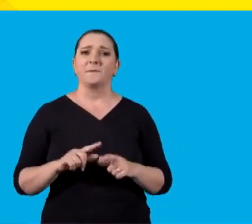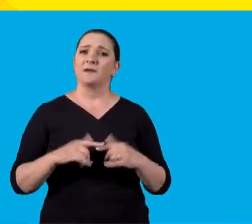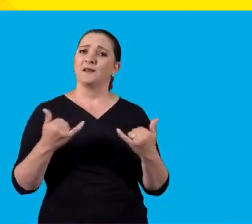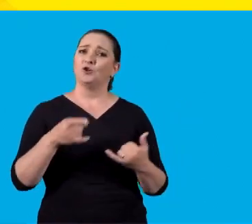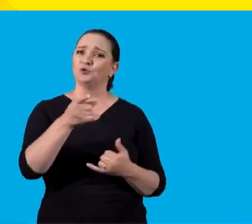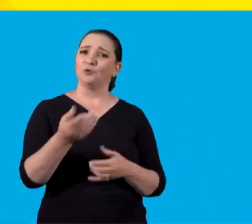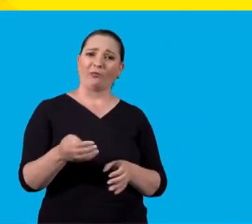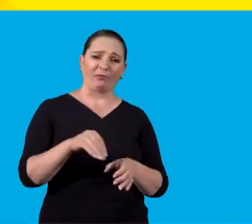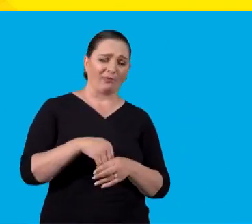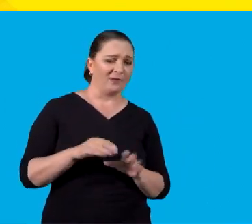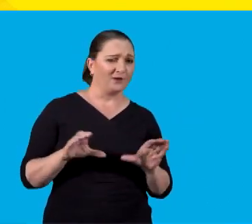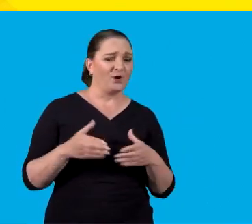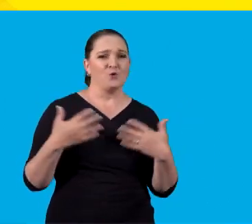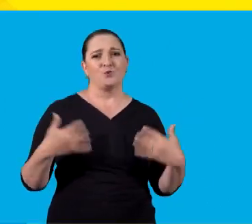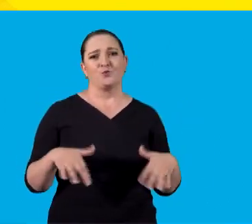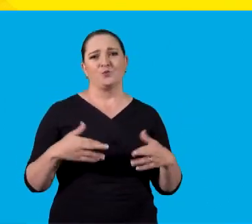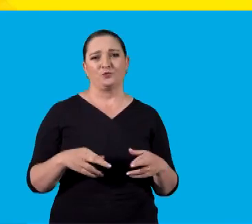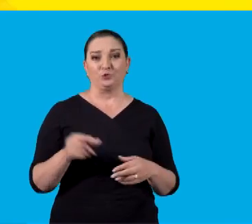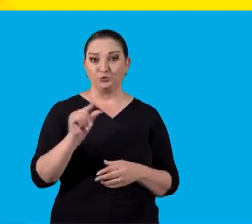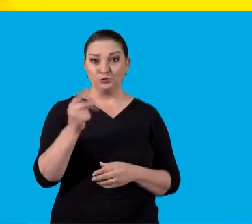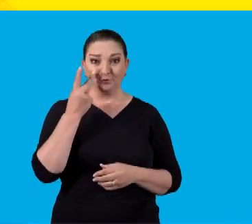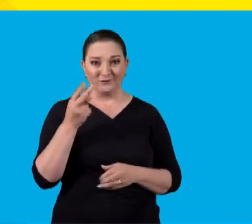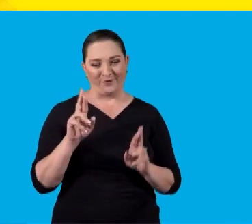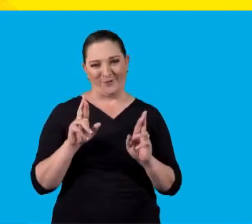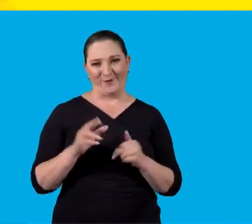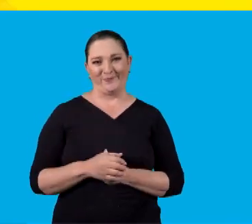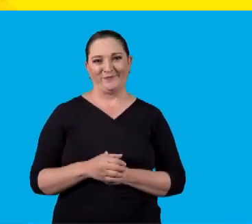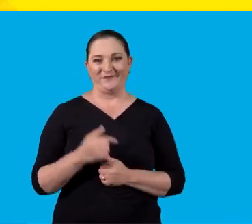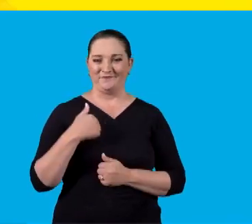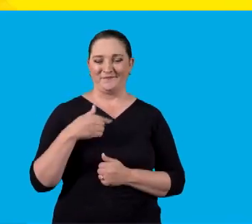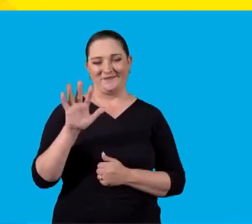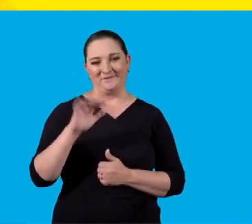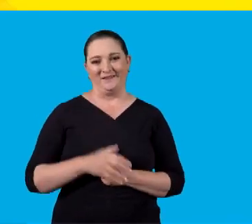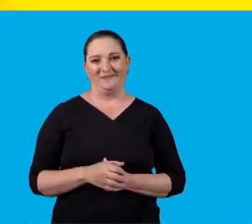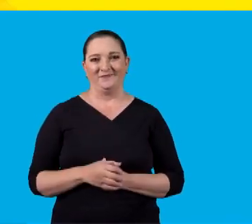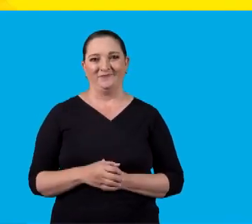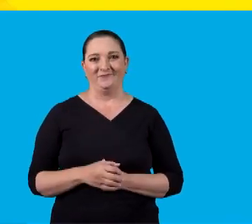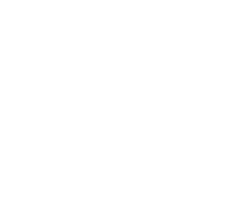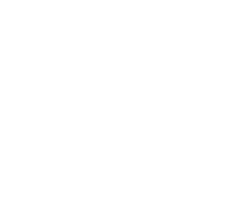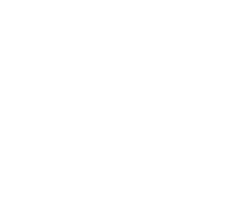pleasure to have you in my class, and I hope to see you again very soon. From me, it is goodbye.